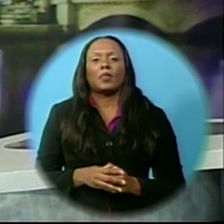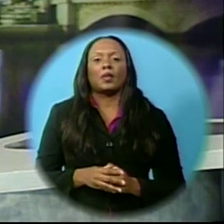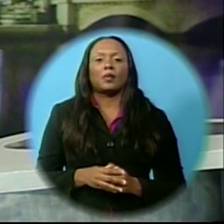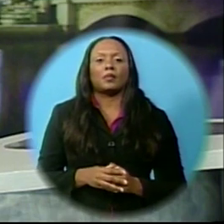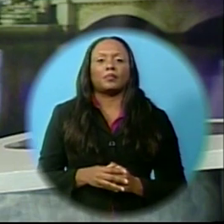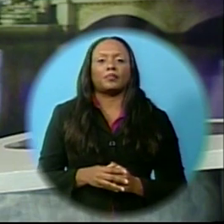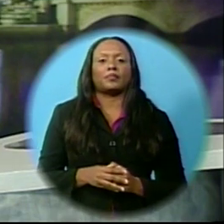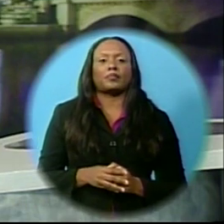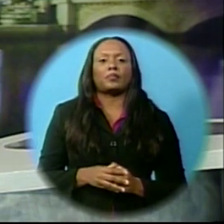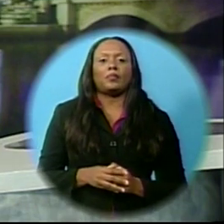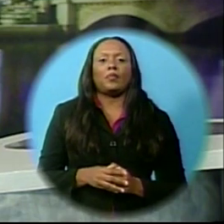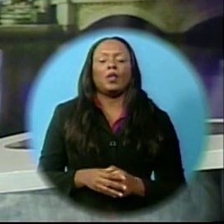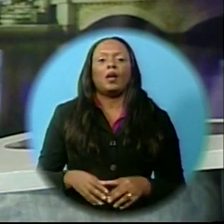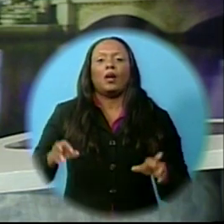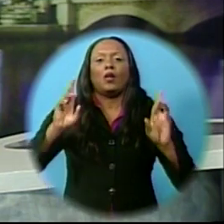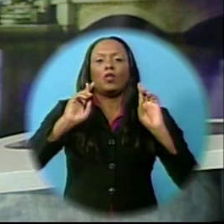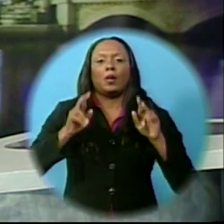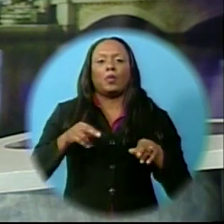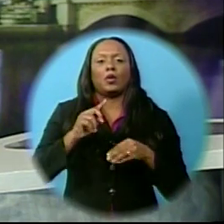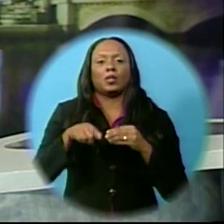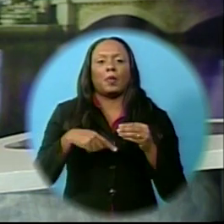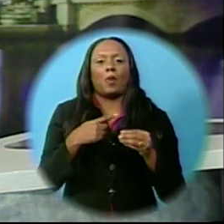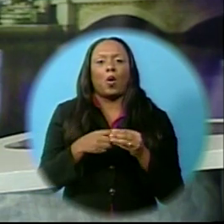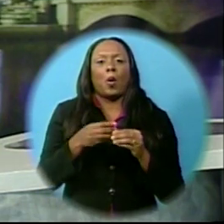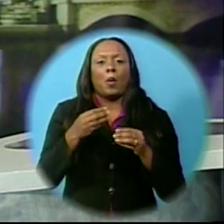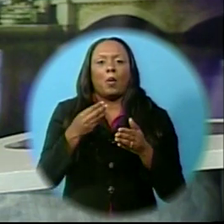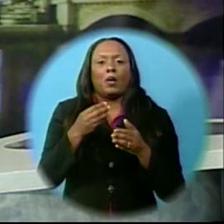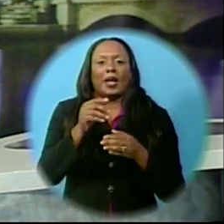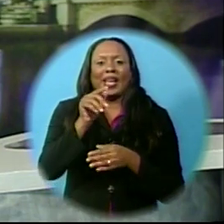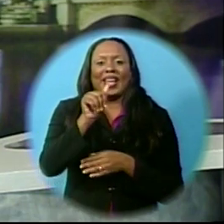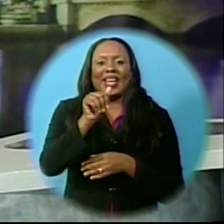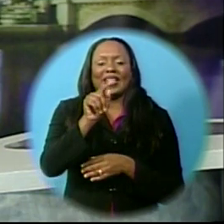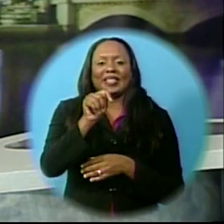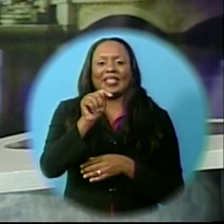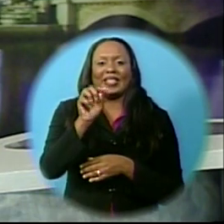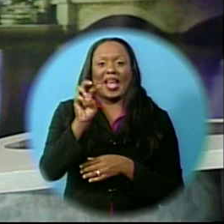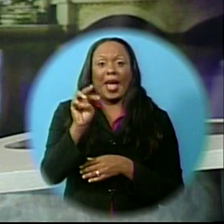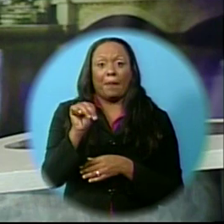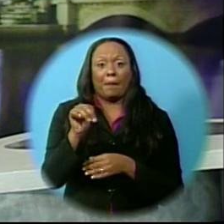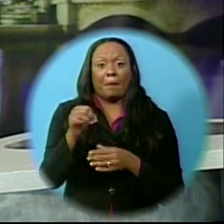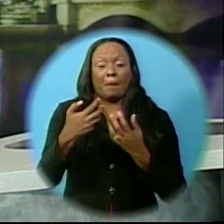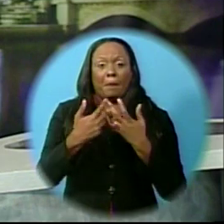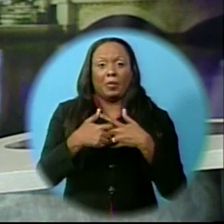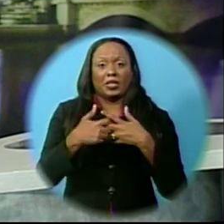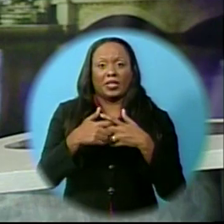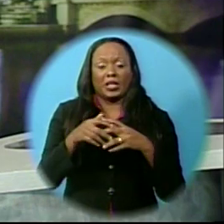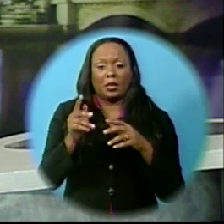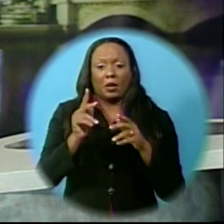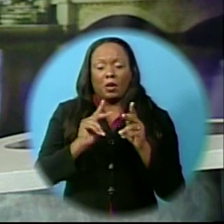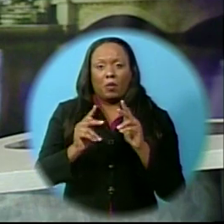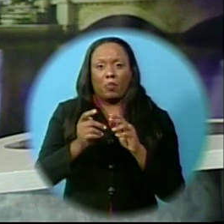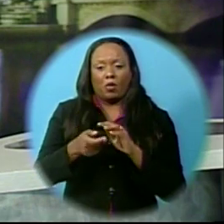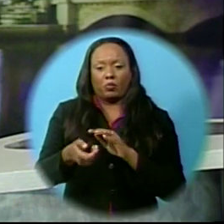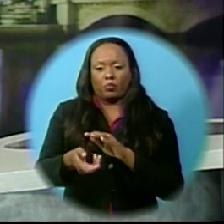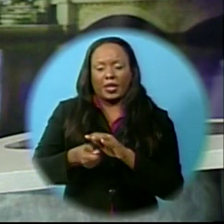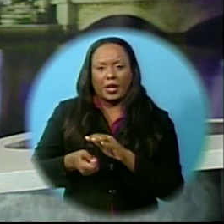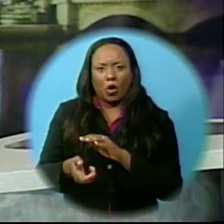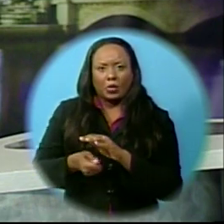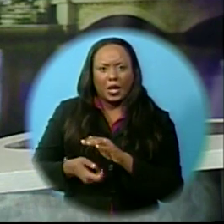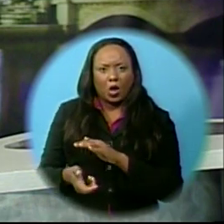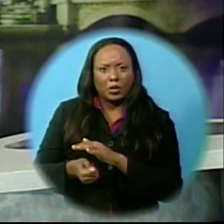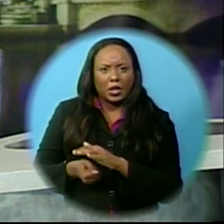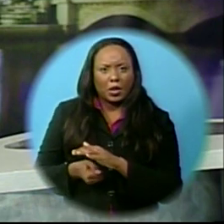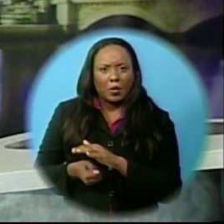Reports about unauthorized withdrawals from automatic telemachines have prompted police to advise barbarians to be